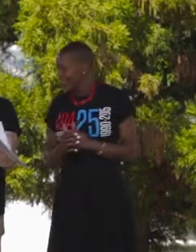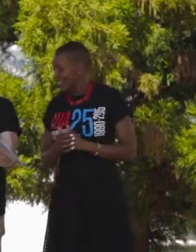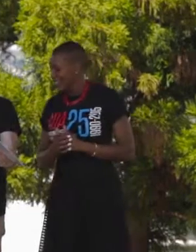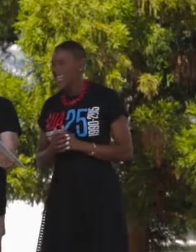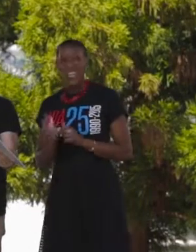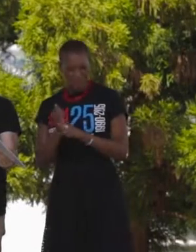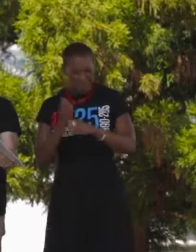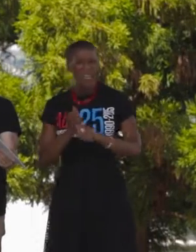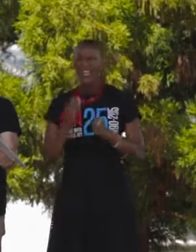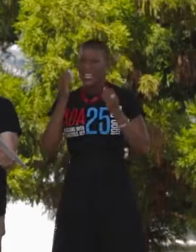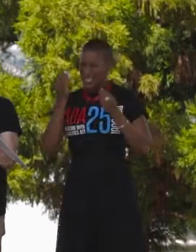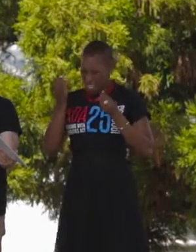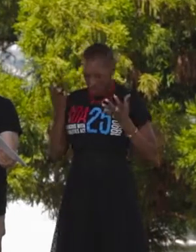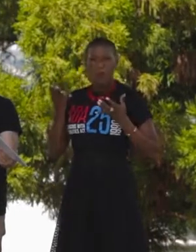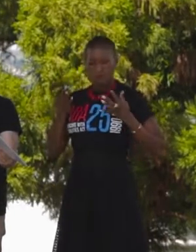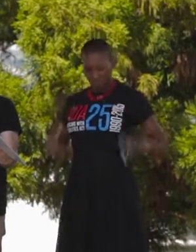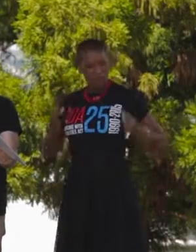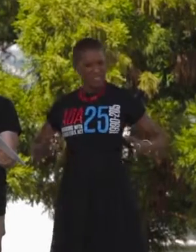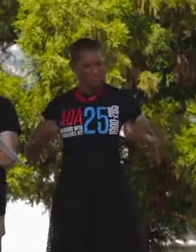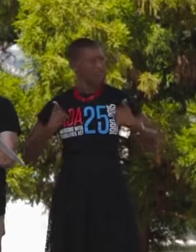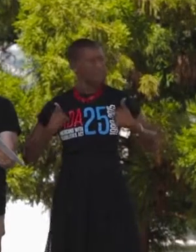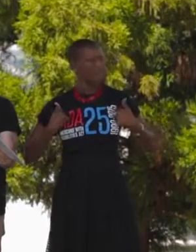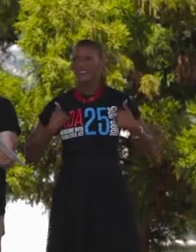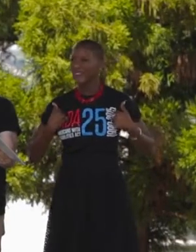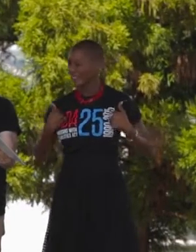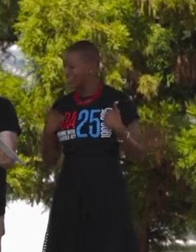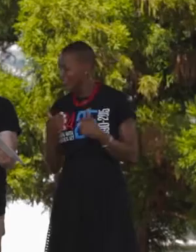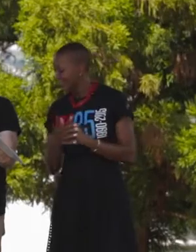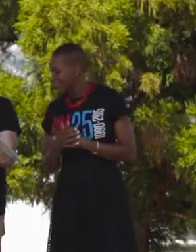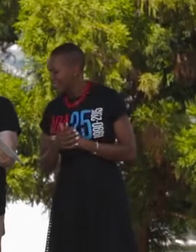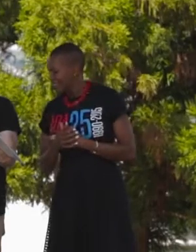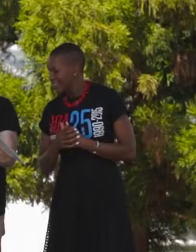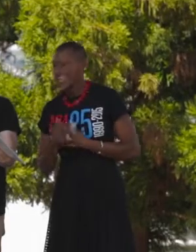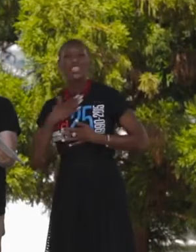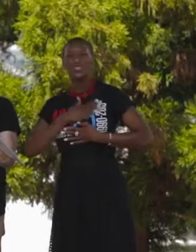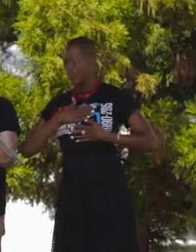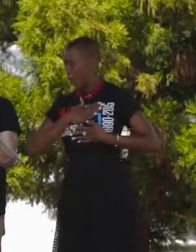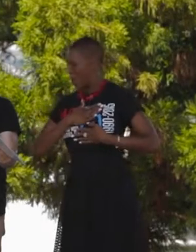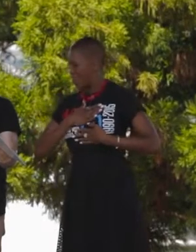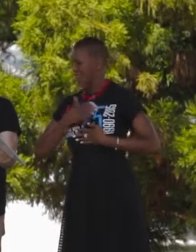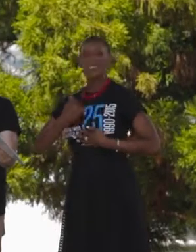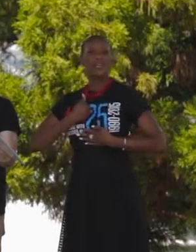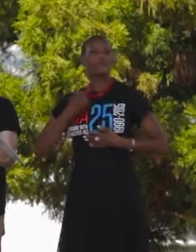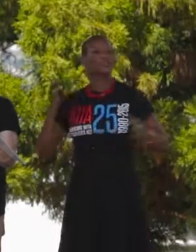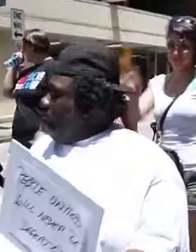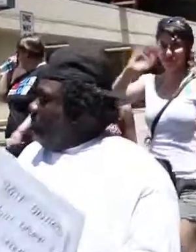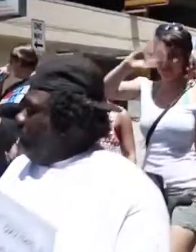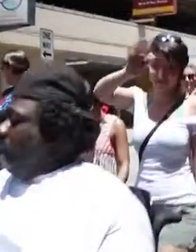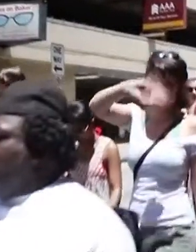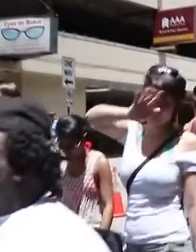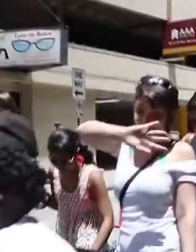lives. We would make our own informed choices, and we